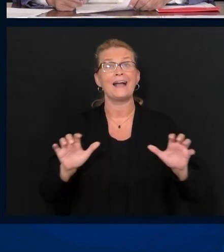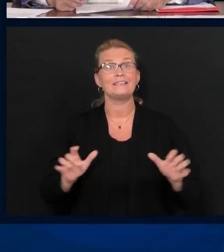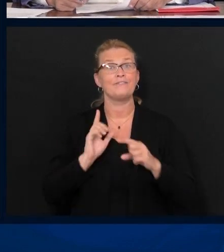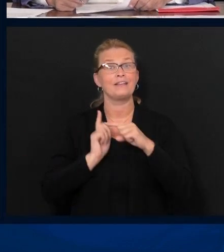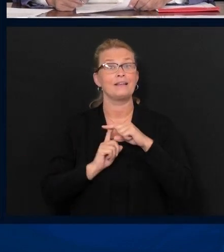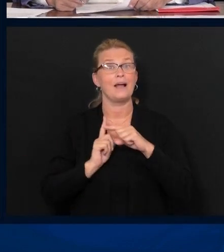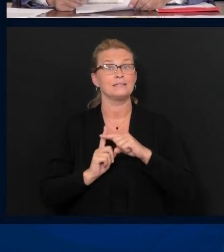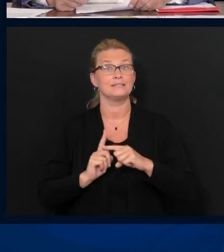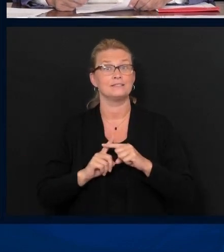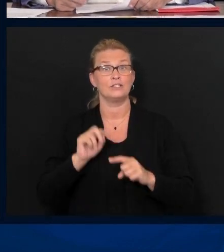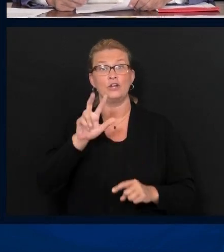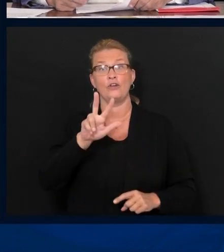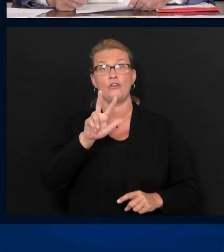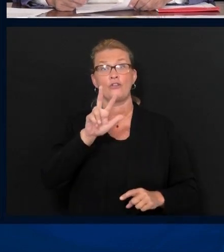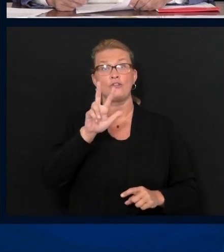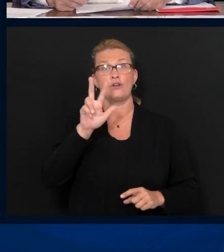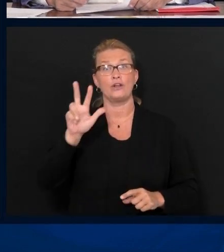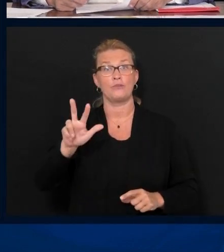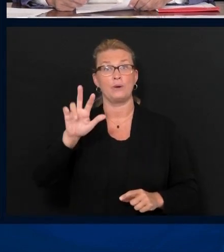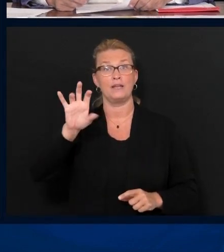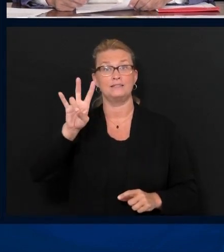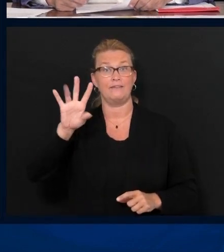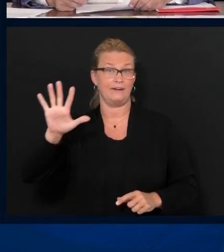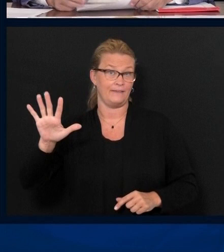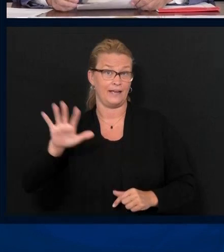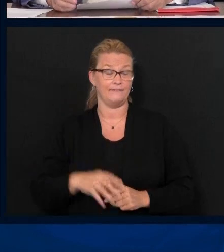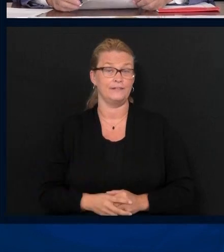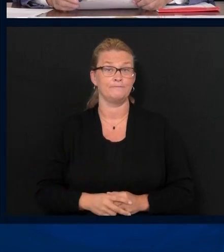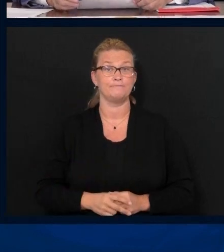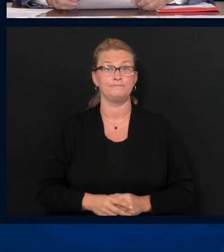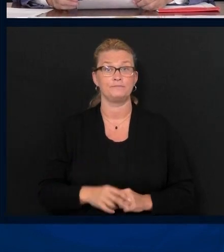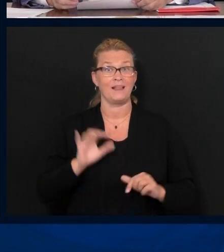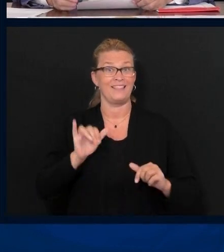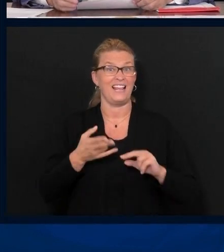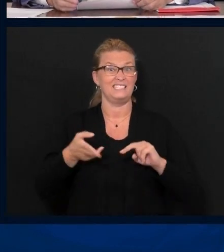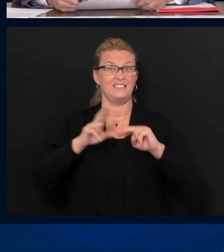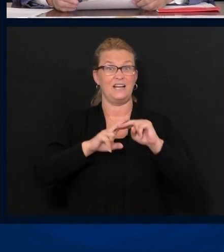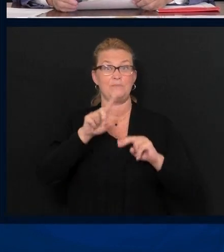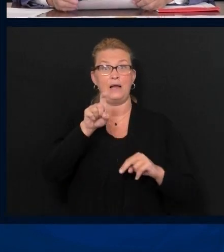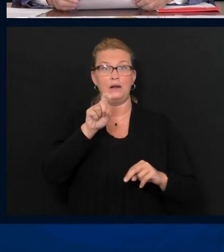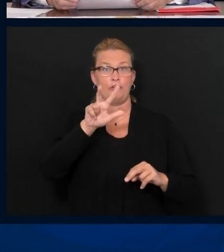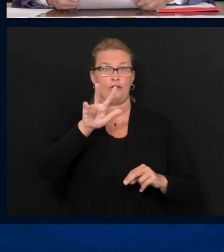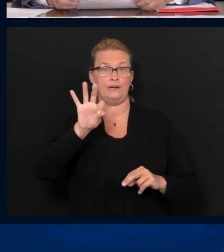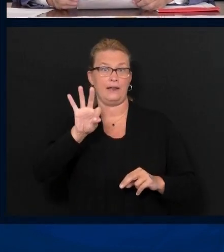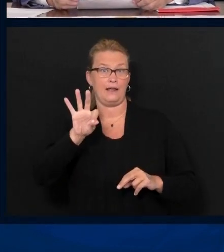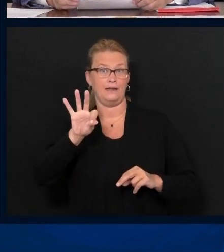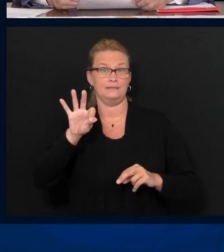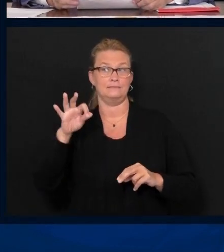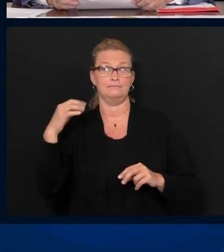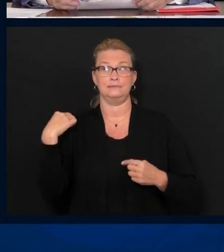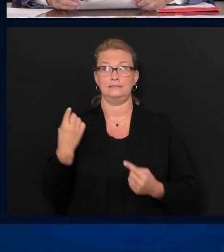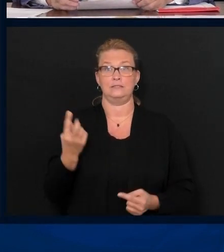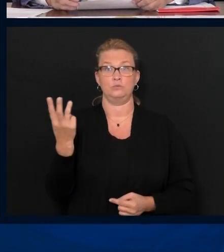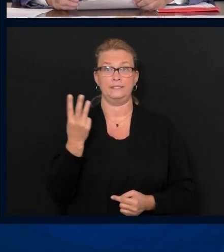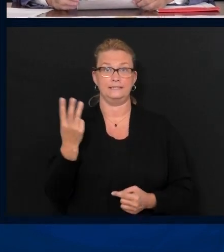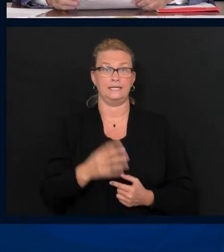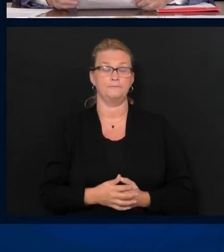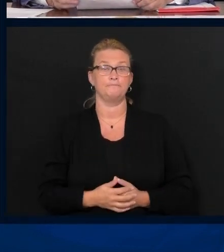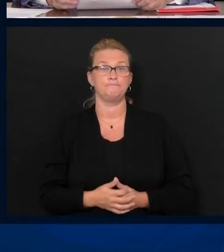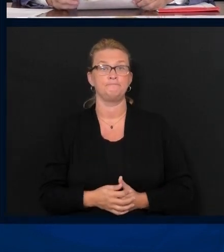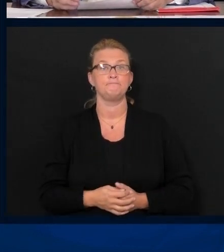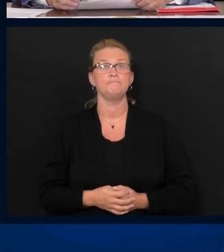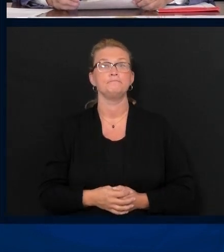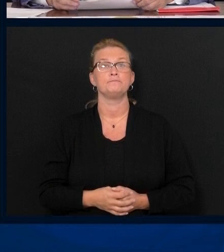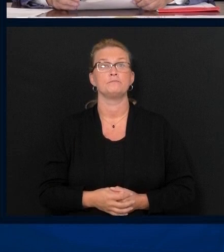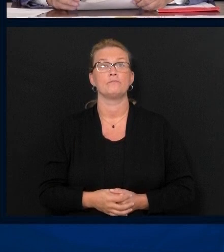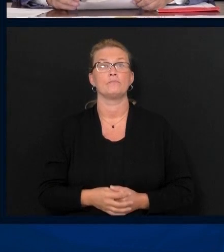at 3,375, which is up 139 cases since Wednesday. We've now